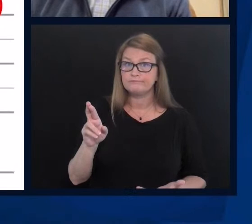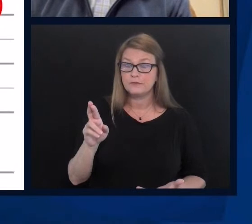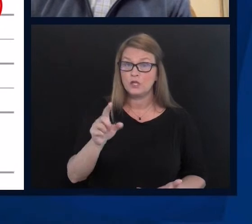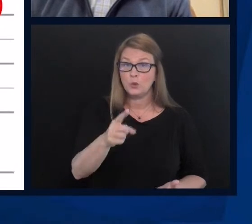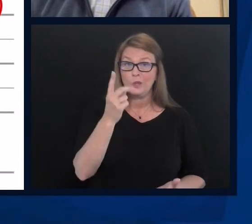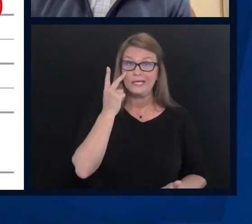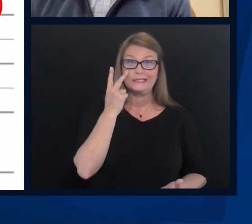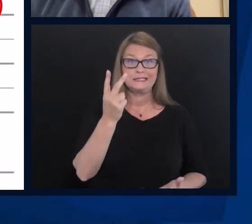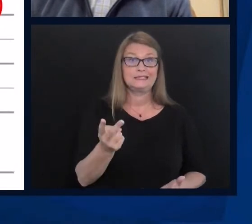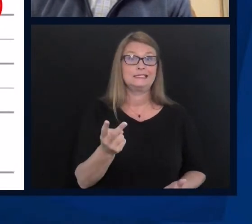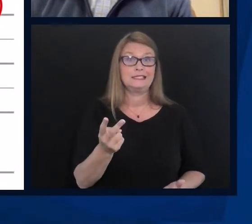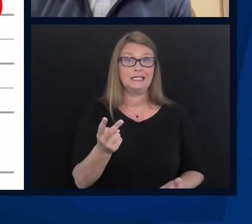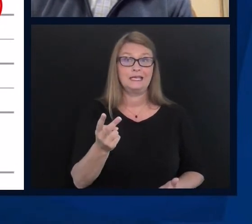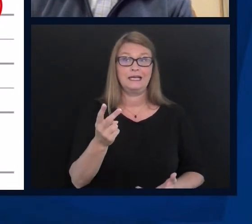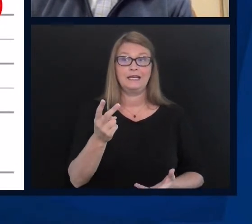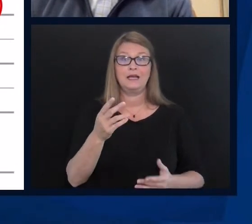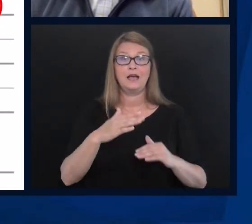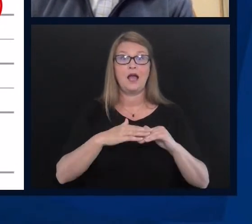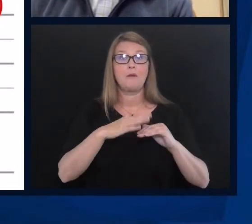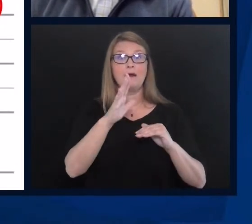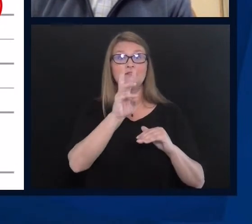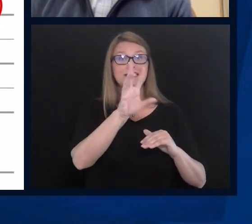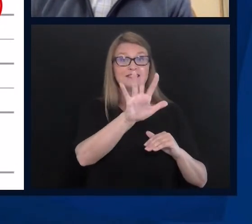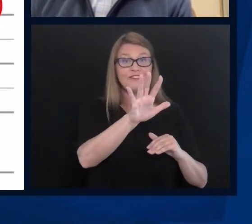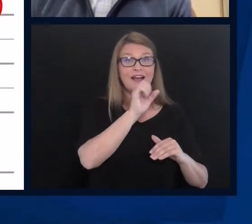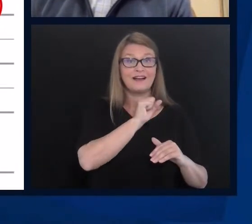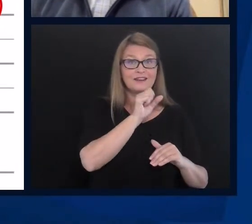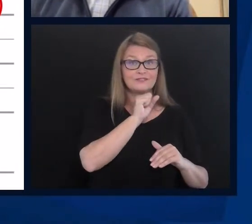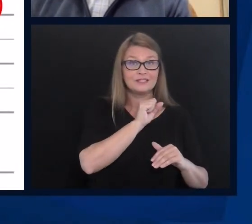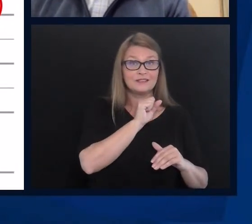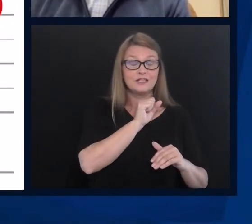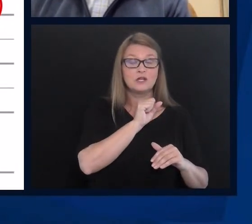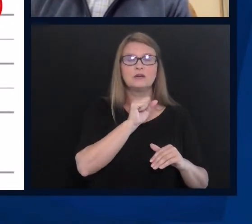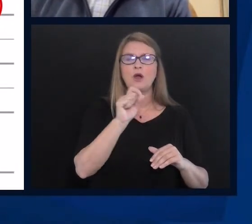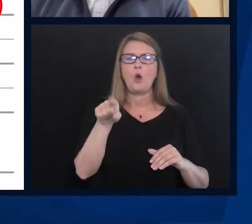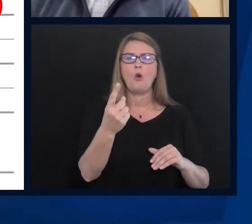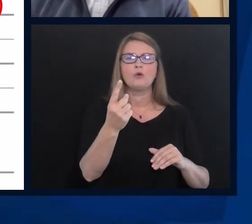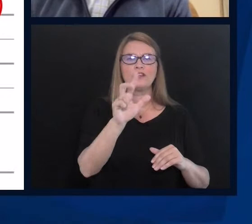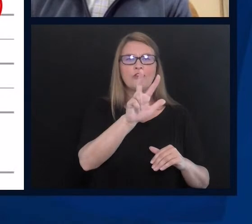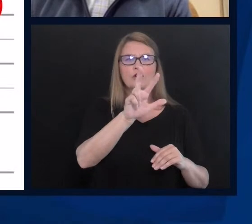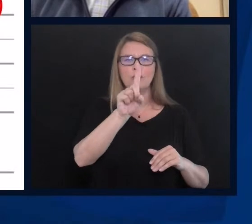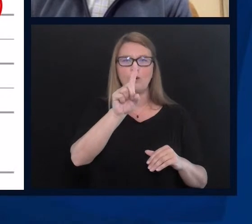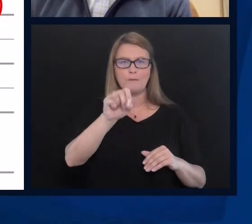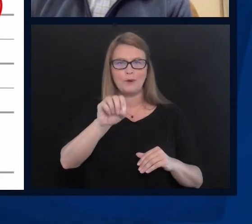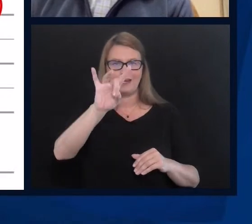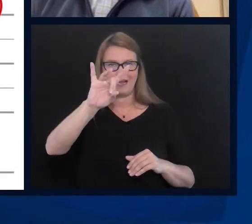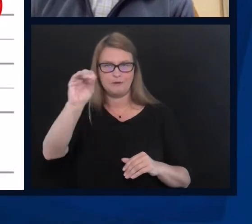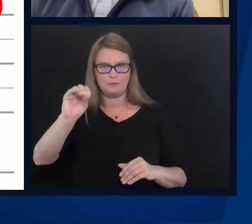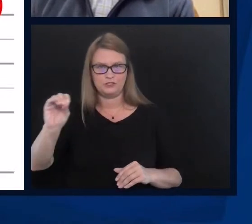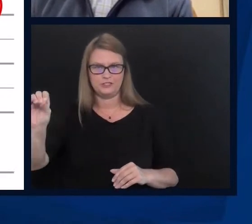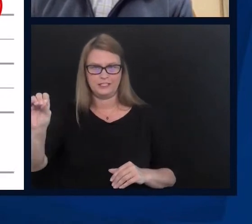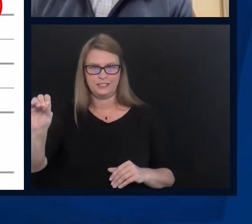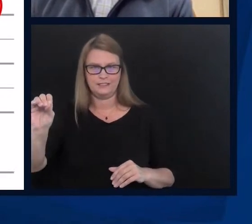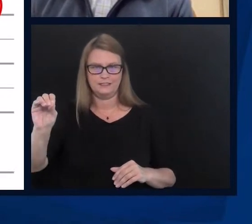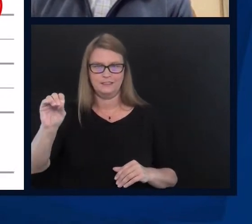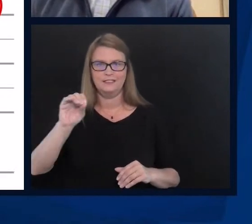over at the over 65 population, it's only 31.8% of the